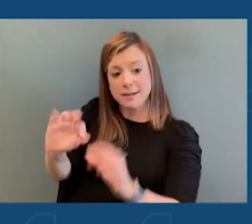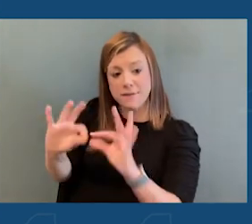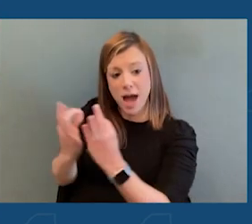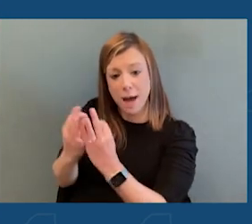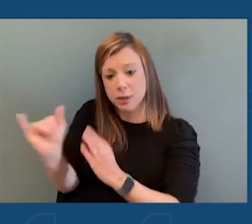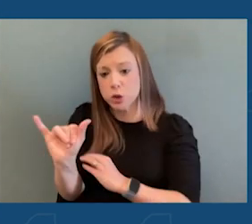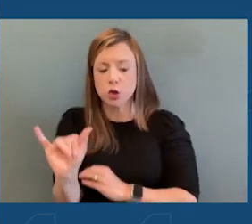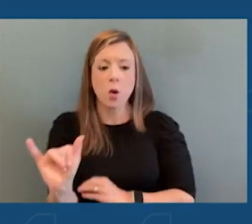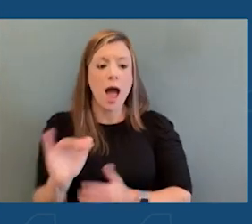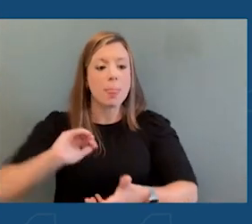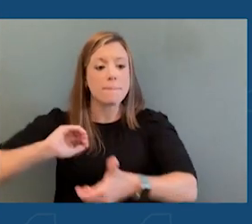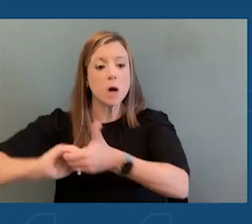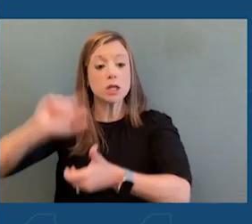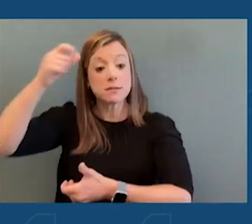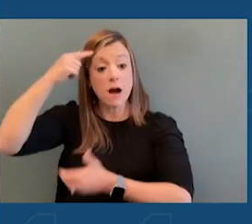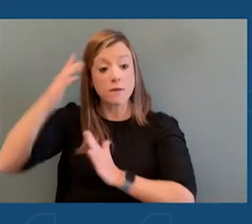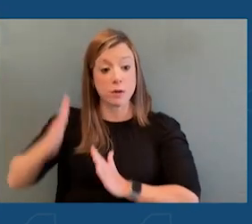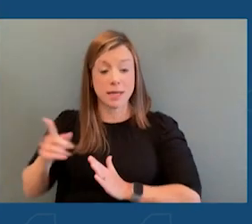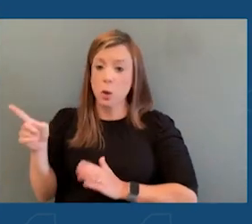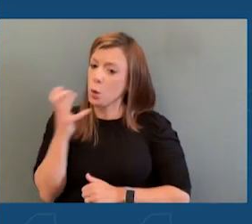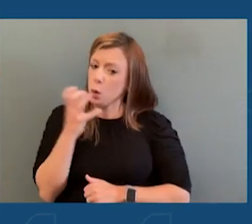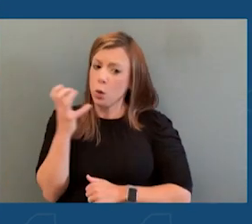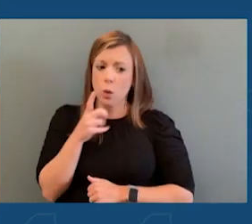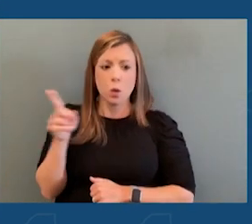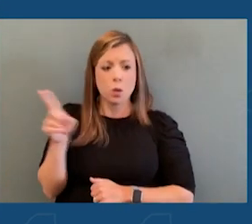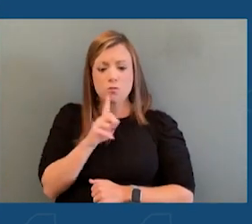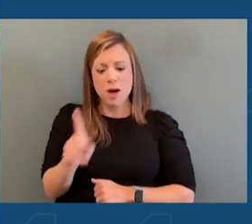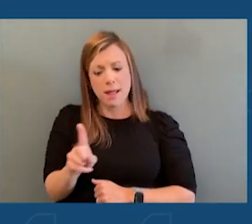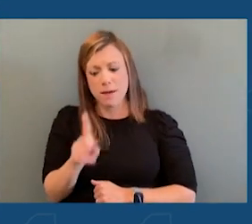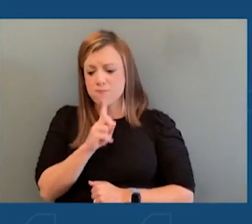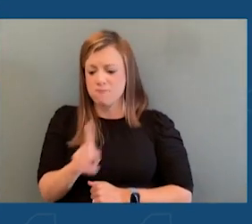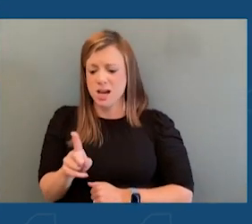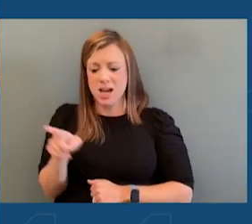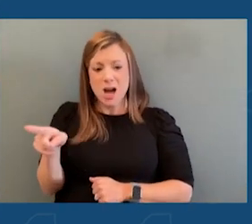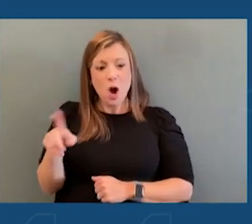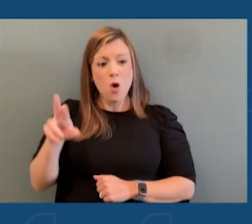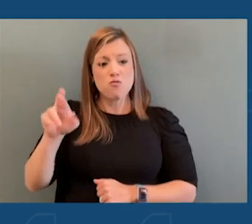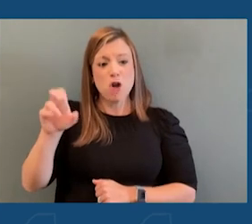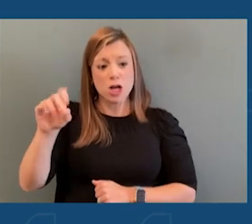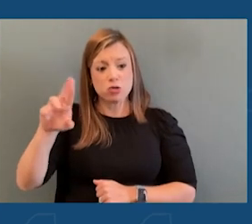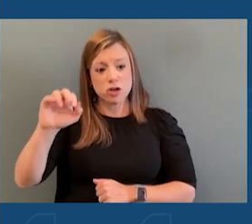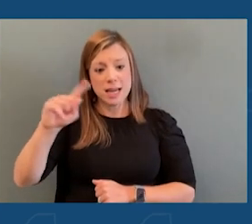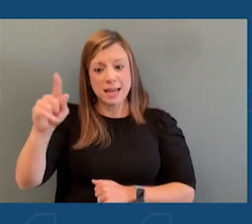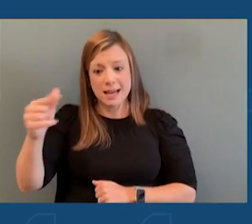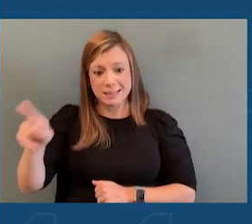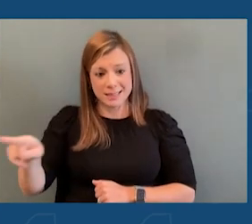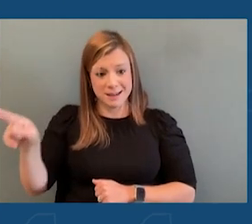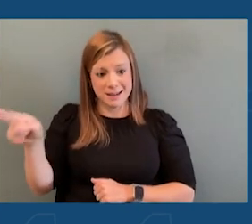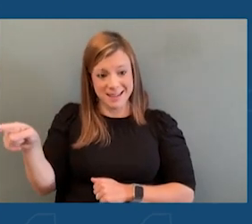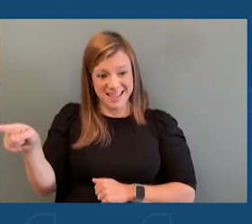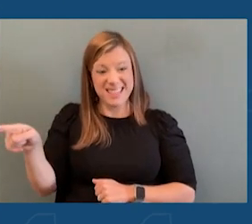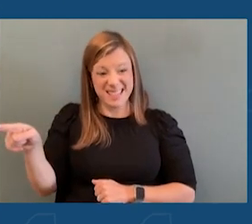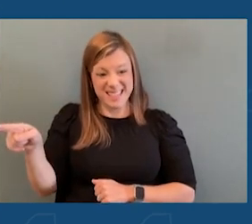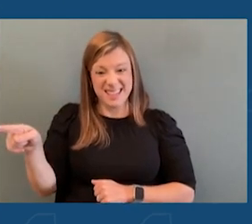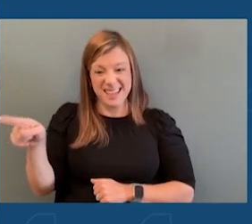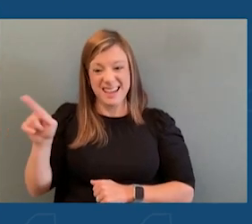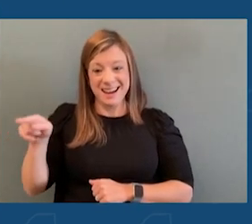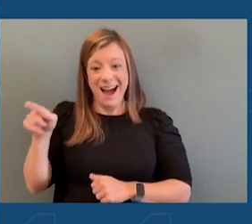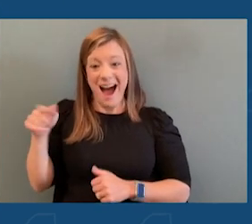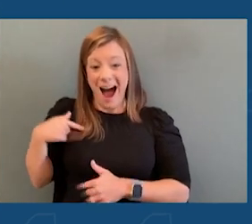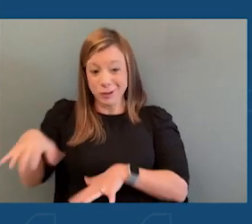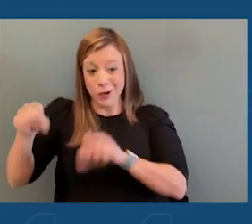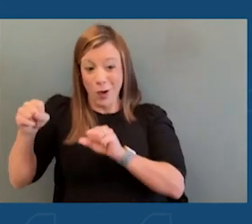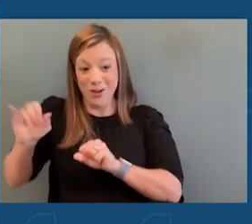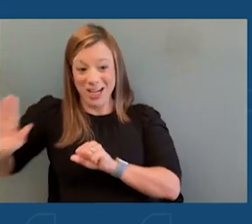so instrumental. Let me tell you, Idanis Rodriguez is a fighter for our community. I'm honored to be your successor. I'm honored to